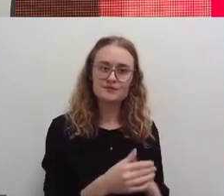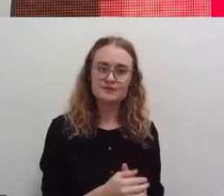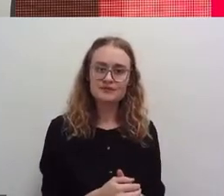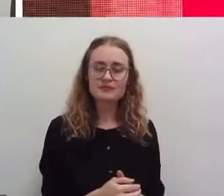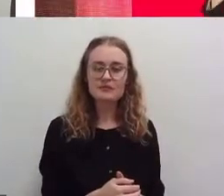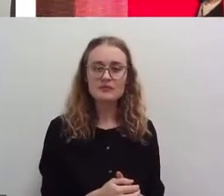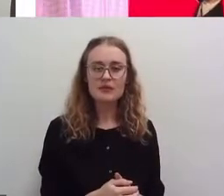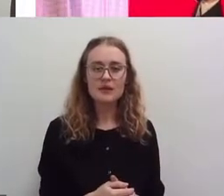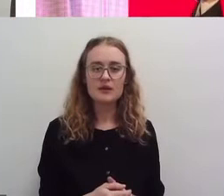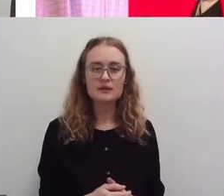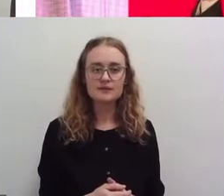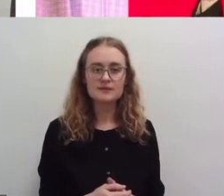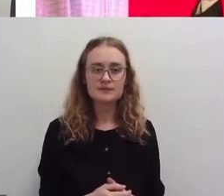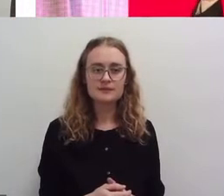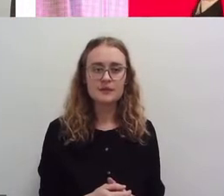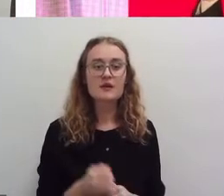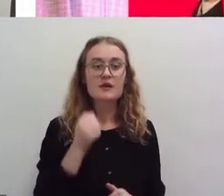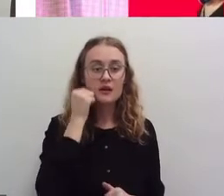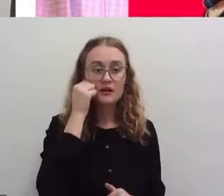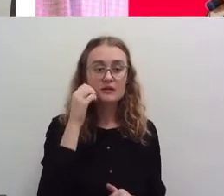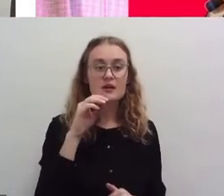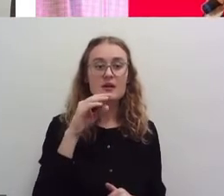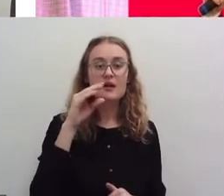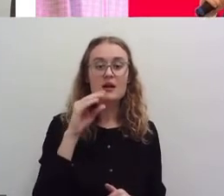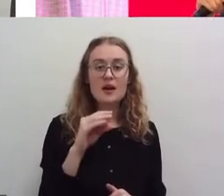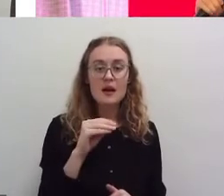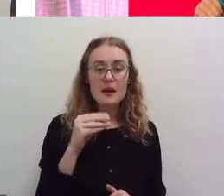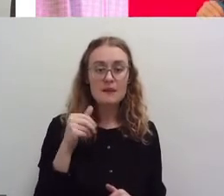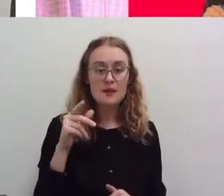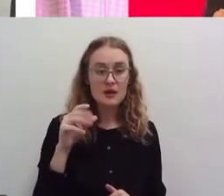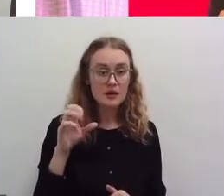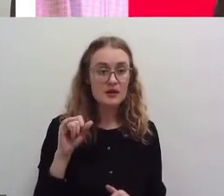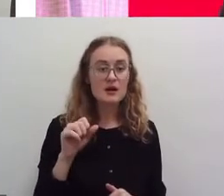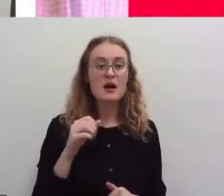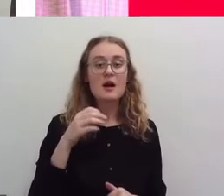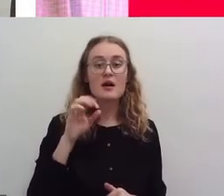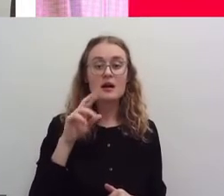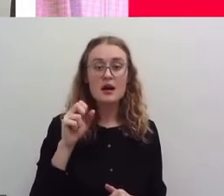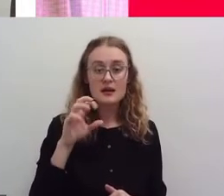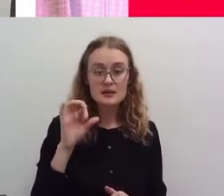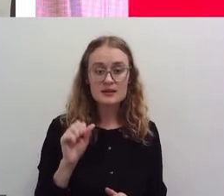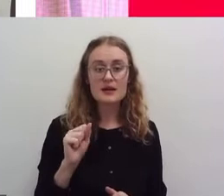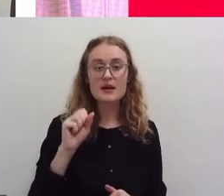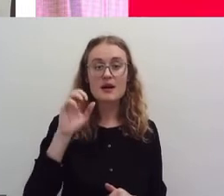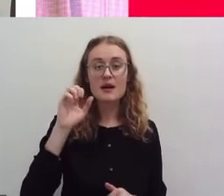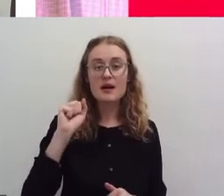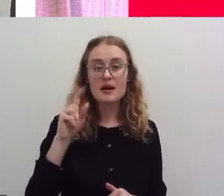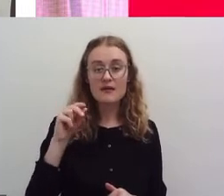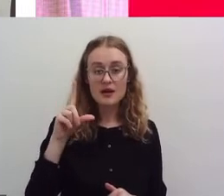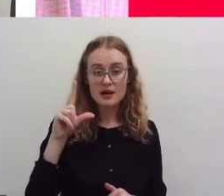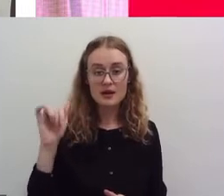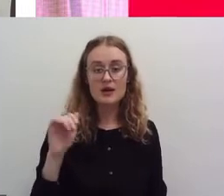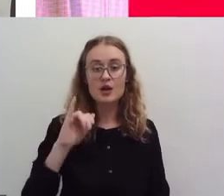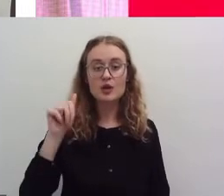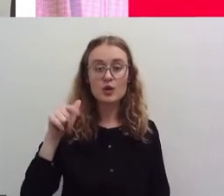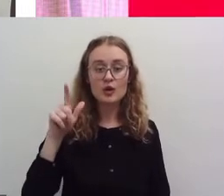Aveli, Emma, and Julian, who joined me here for these 45 minutes. I hope this discussion was thought-provoking, that